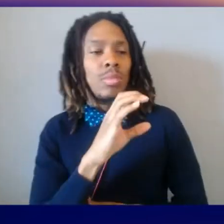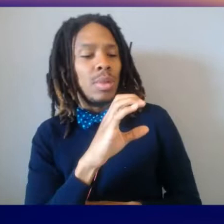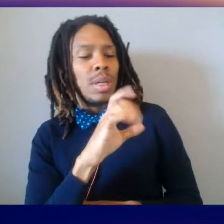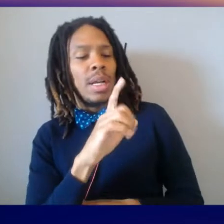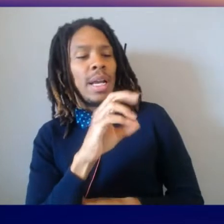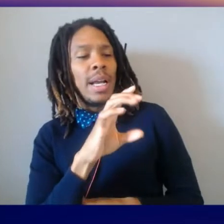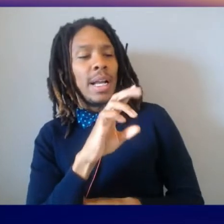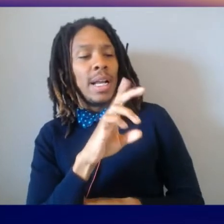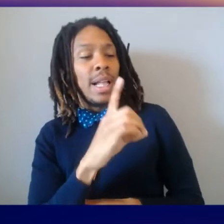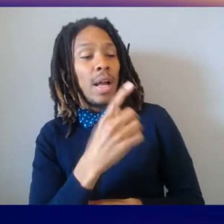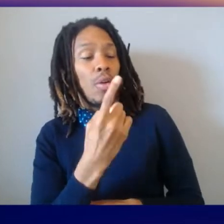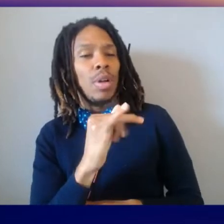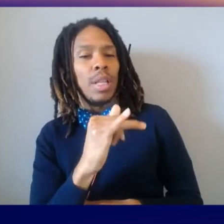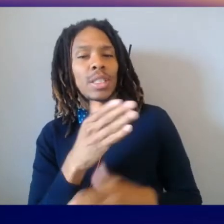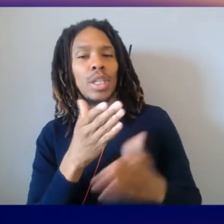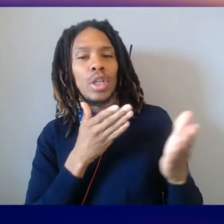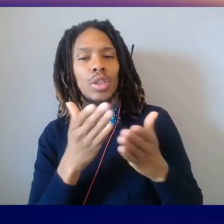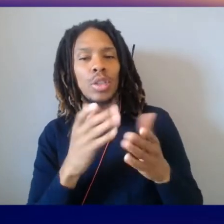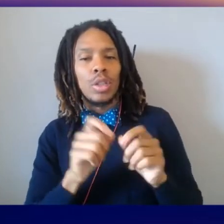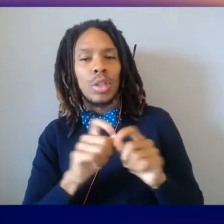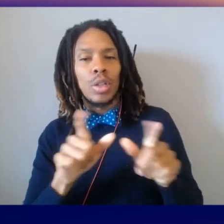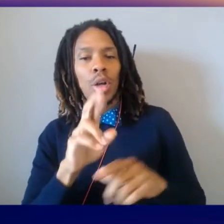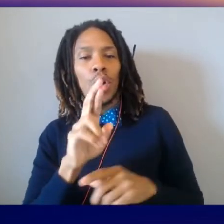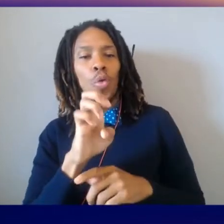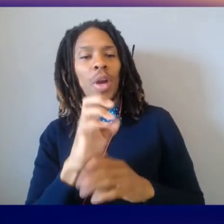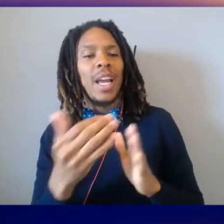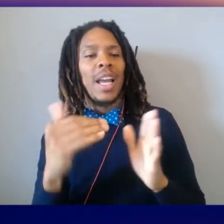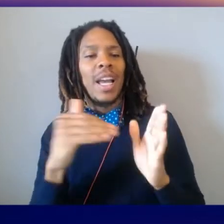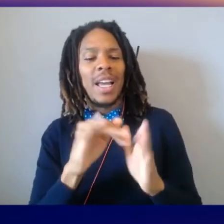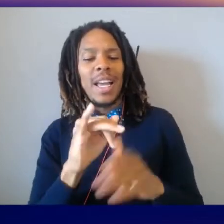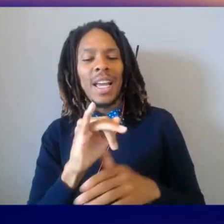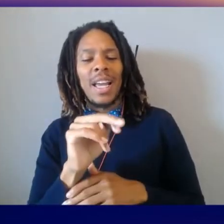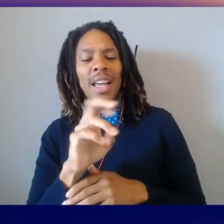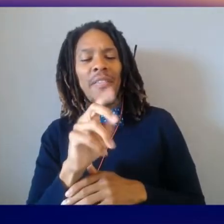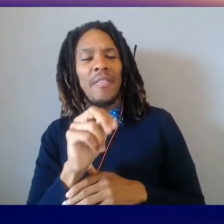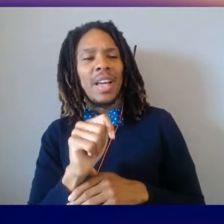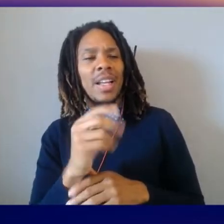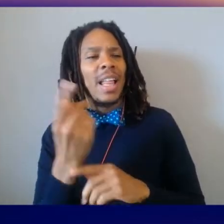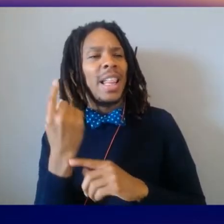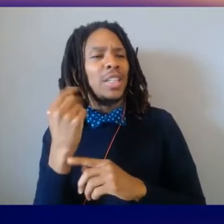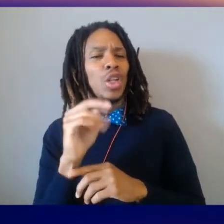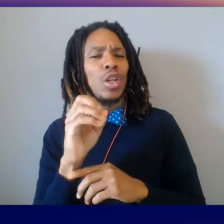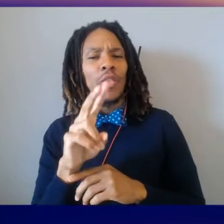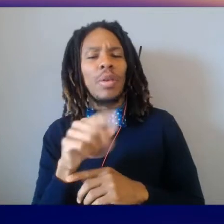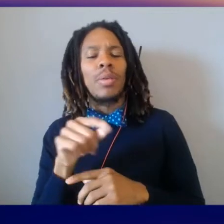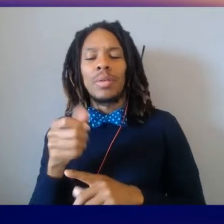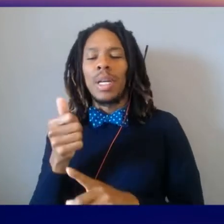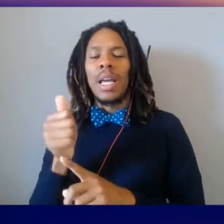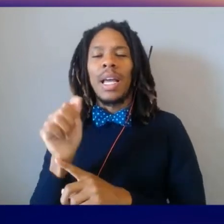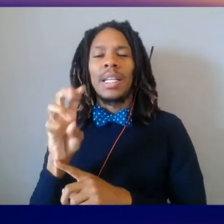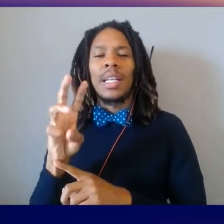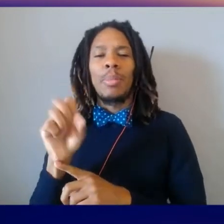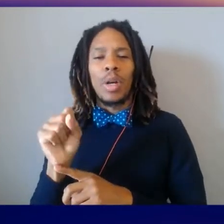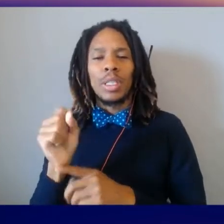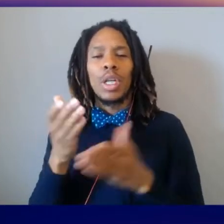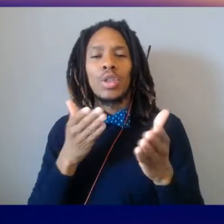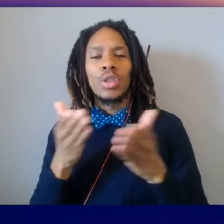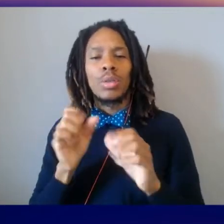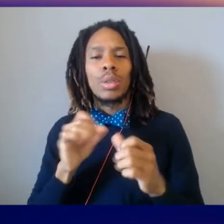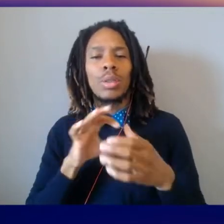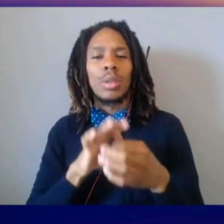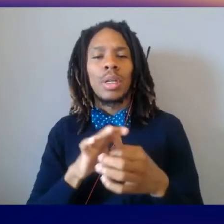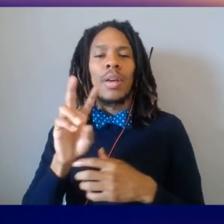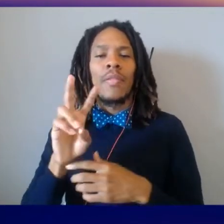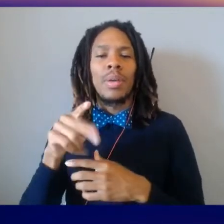a service which we released at reInvent in November of last year. It's an AWS service which lets you connect your VPCs,